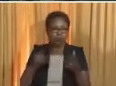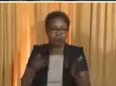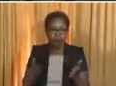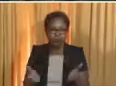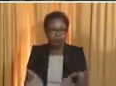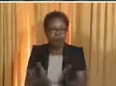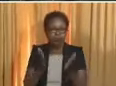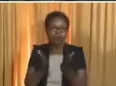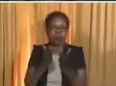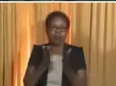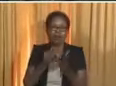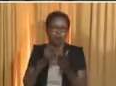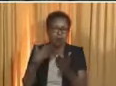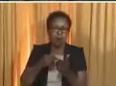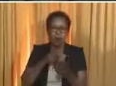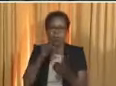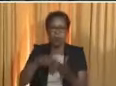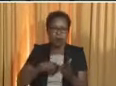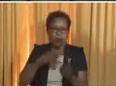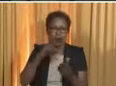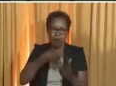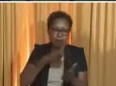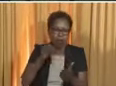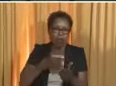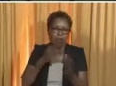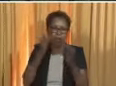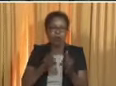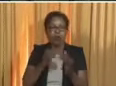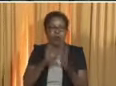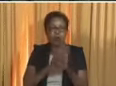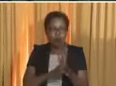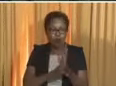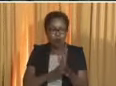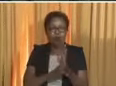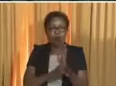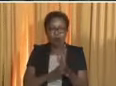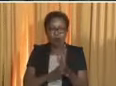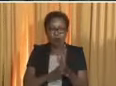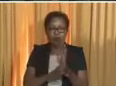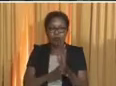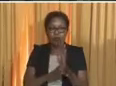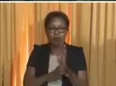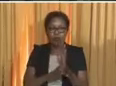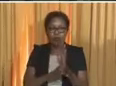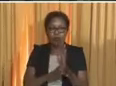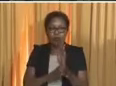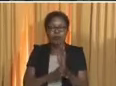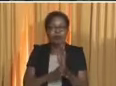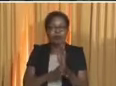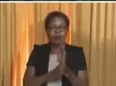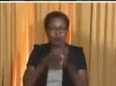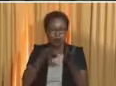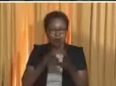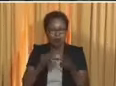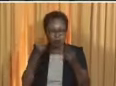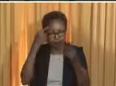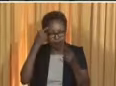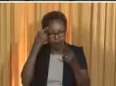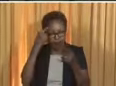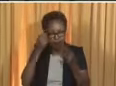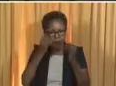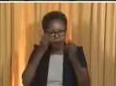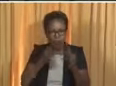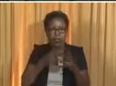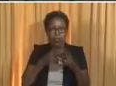new constitution, and the 2010 constitution aimed to curb dictatorship by parliament in the amendment process. Kenyans wanted to have a